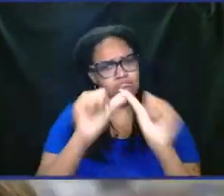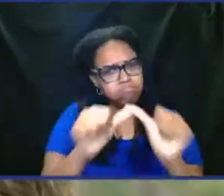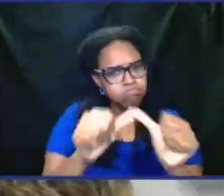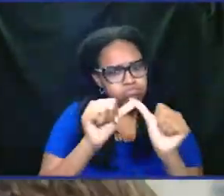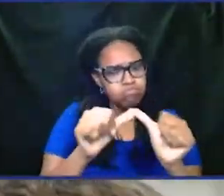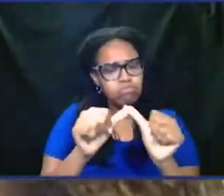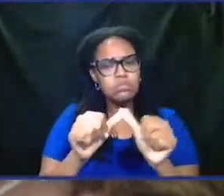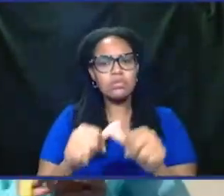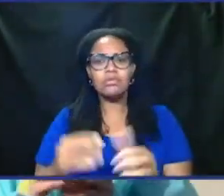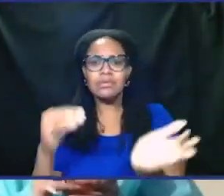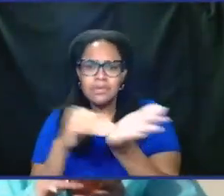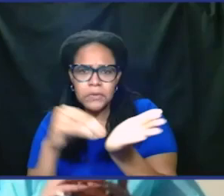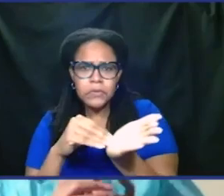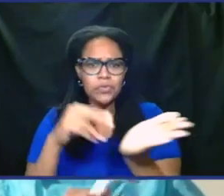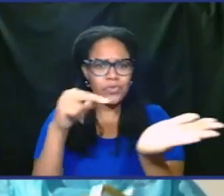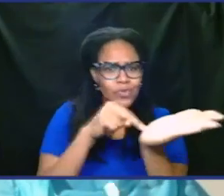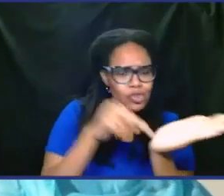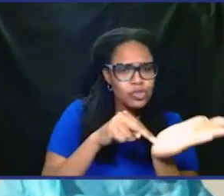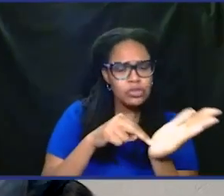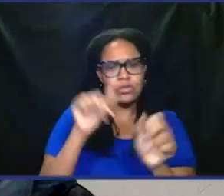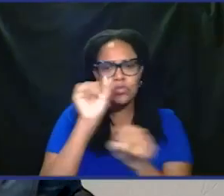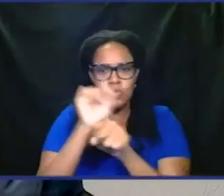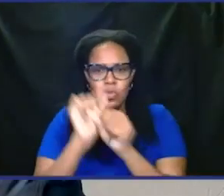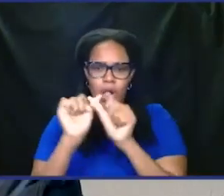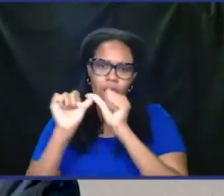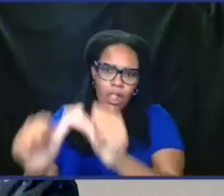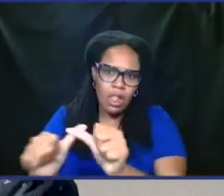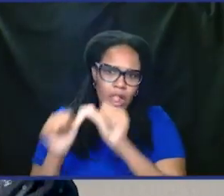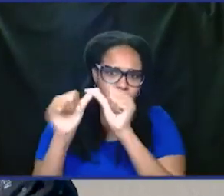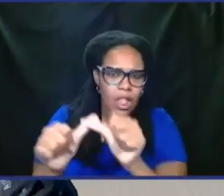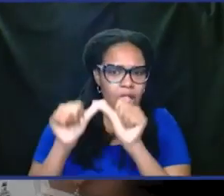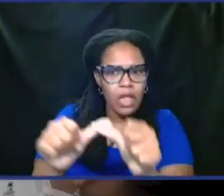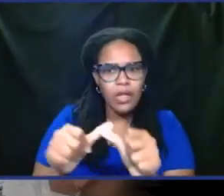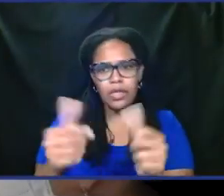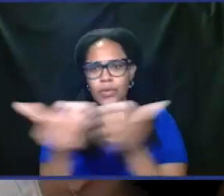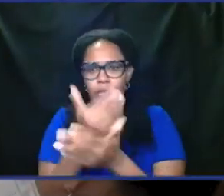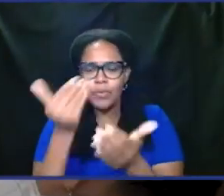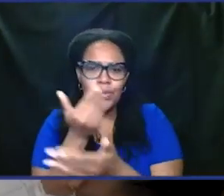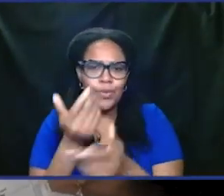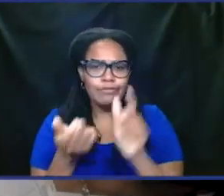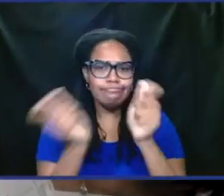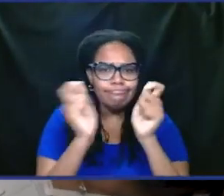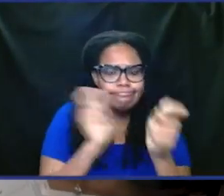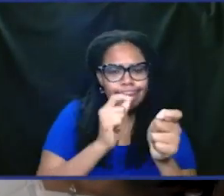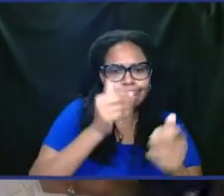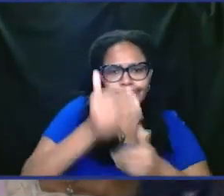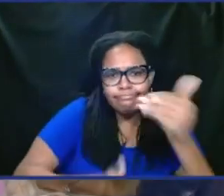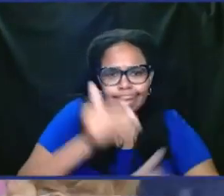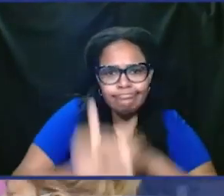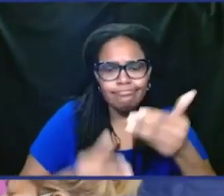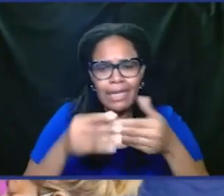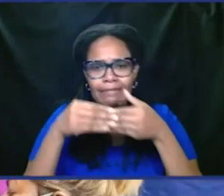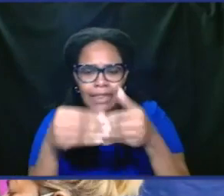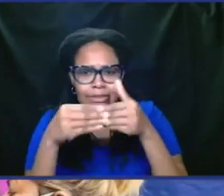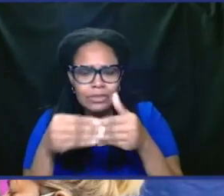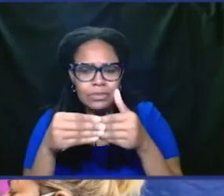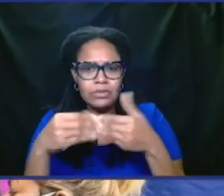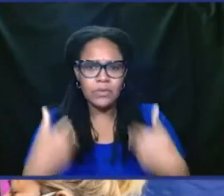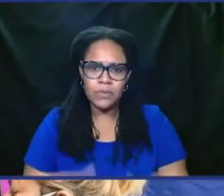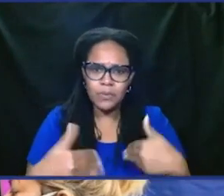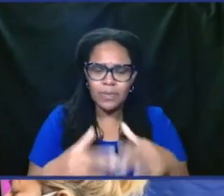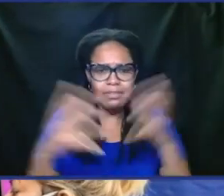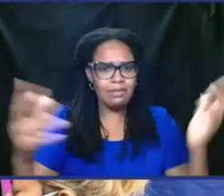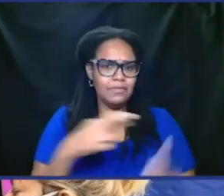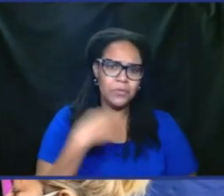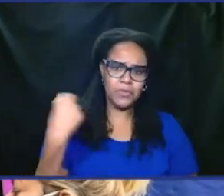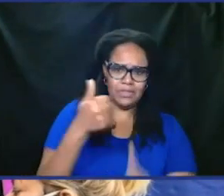and nurses especially to work long hours, to adopt new protocols, to be flexible, and assume tremendous risk to